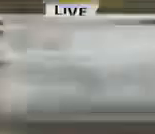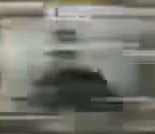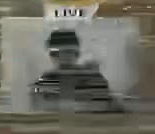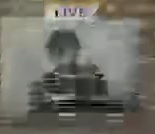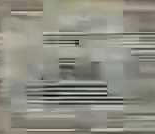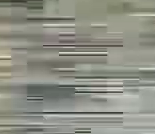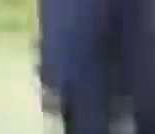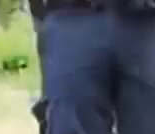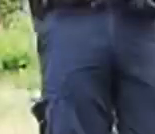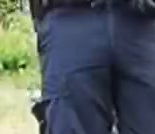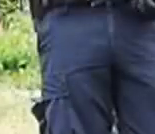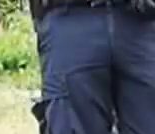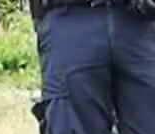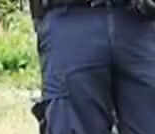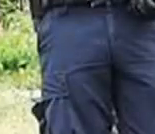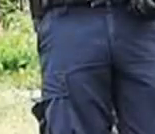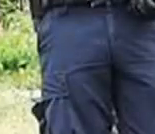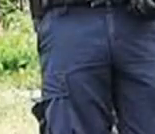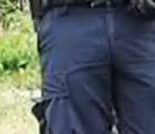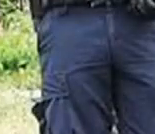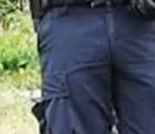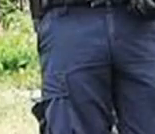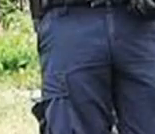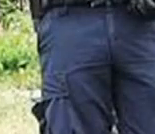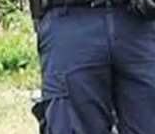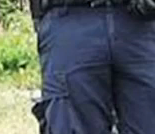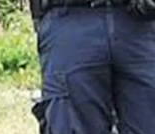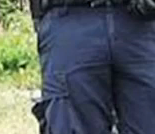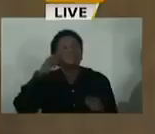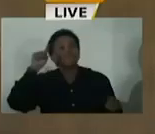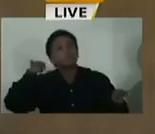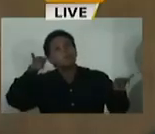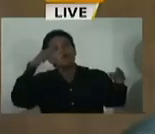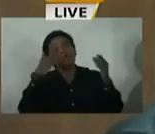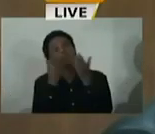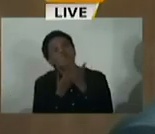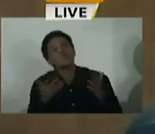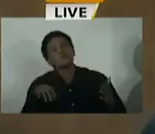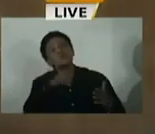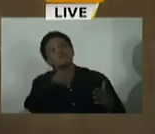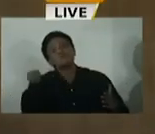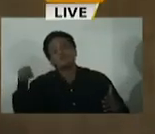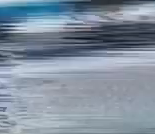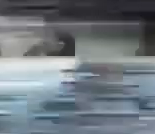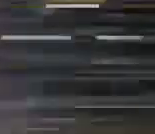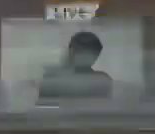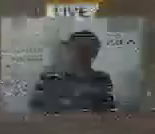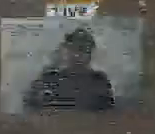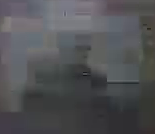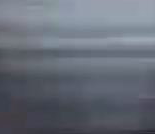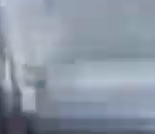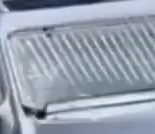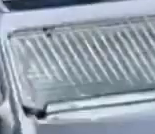is woeful. But don't say that the government is achieving great things in prosecuting serious crimes. It is not true.